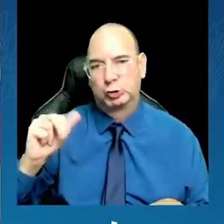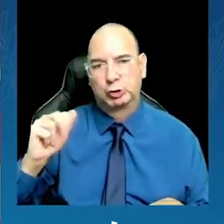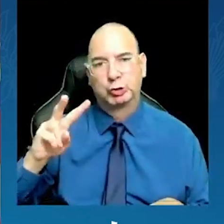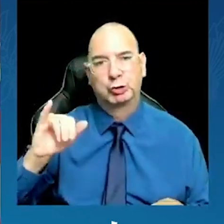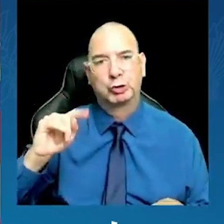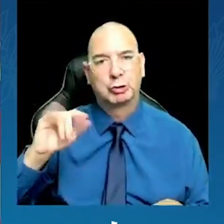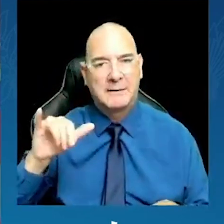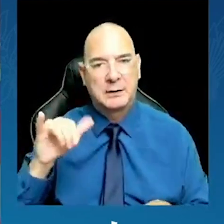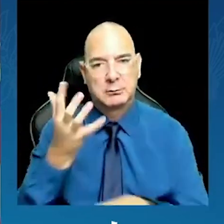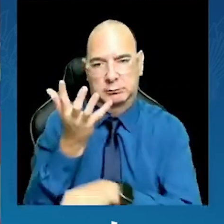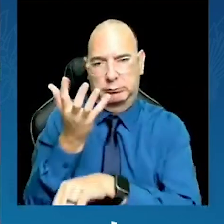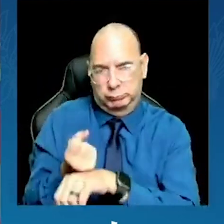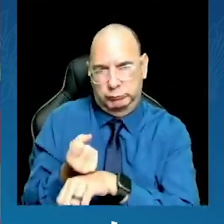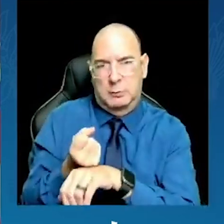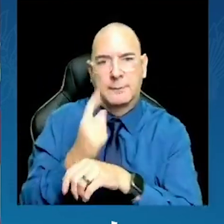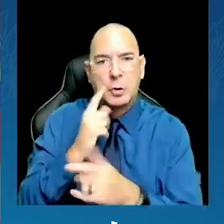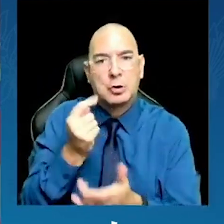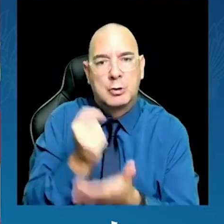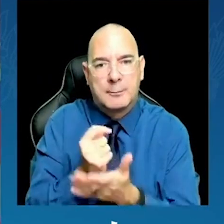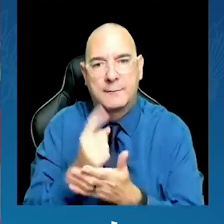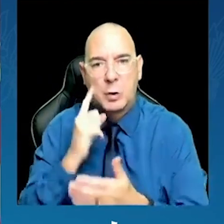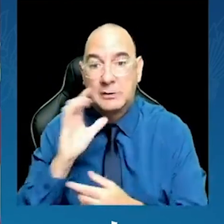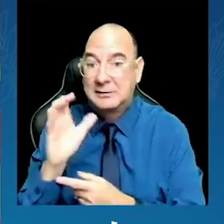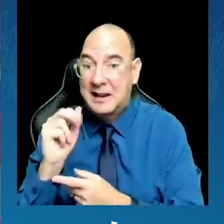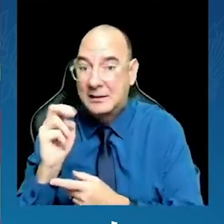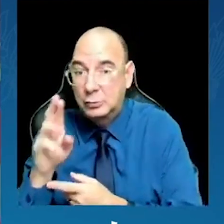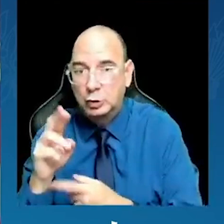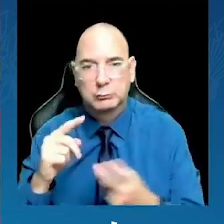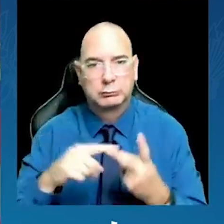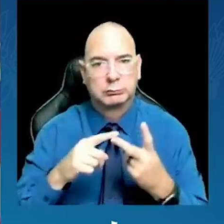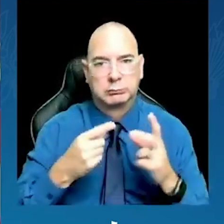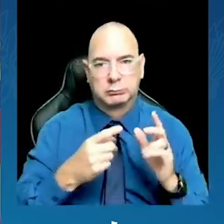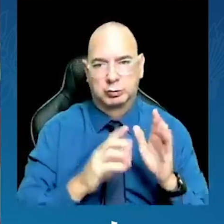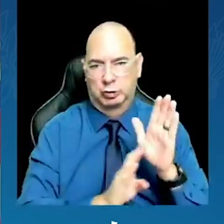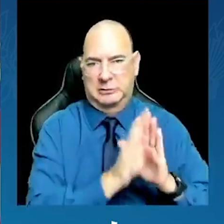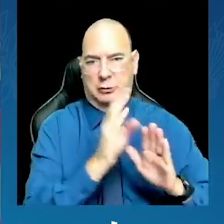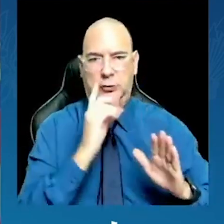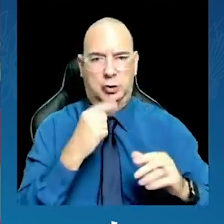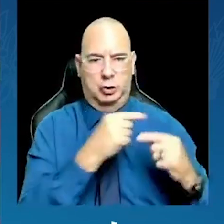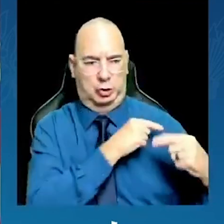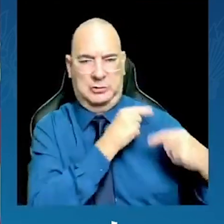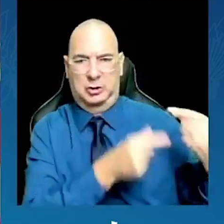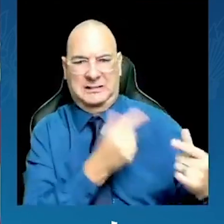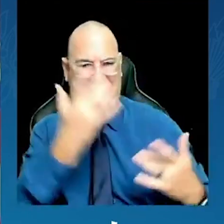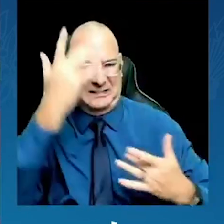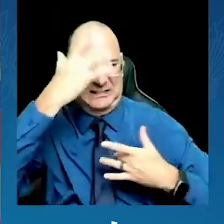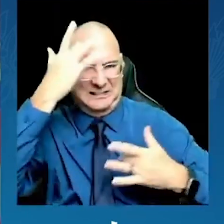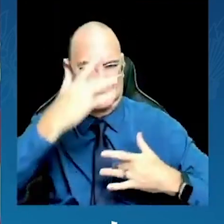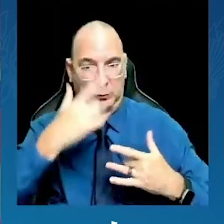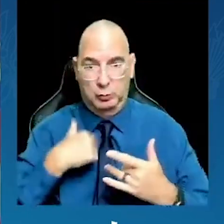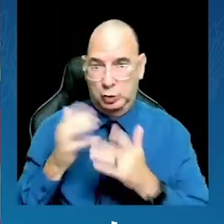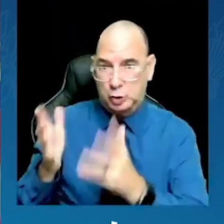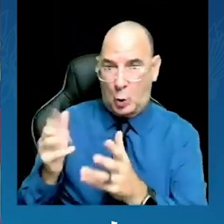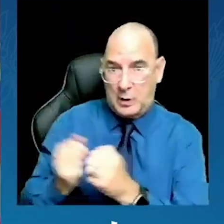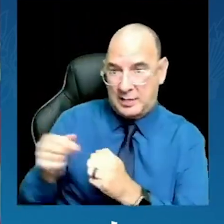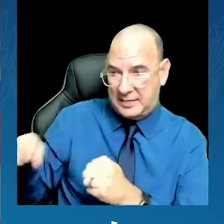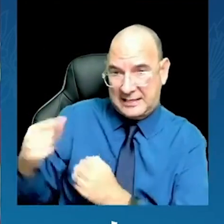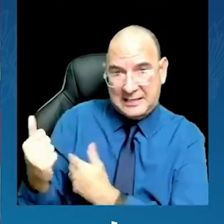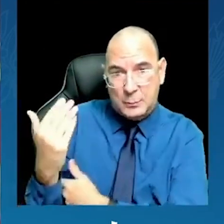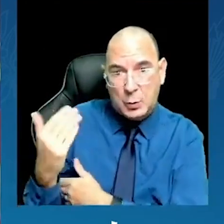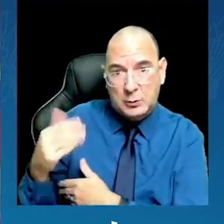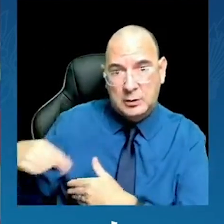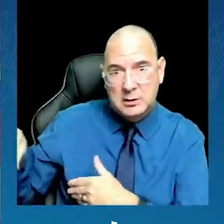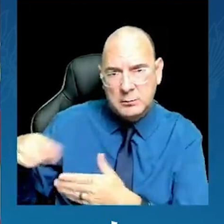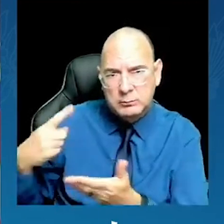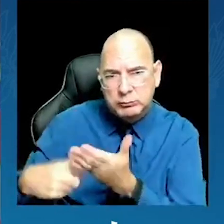rare genetic diseases. And when I spoke with them this morning, they talked about how their work is helping us